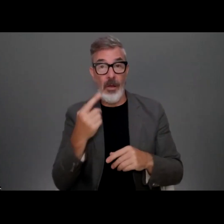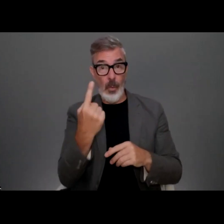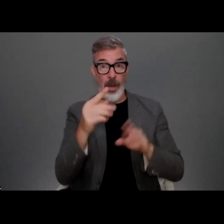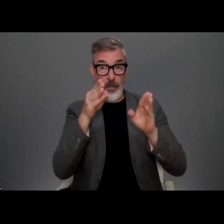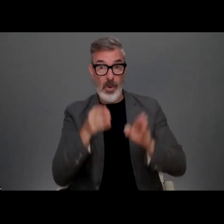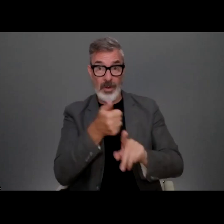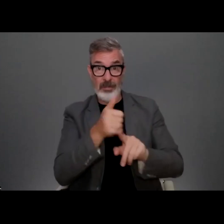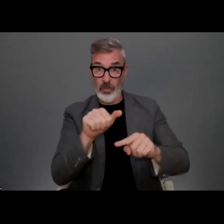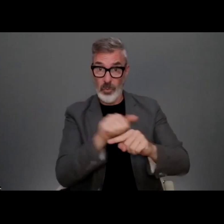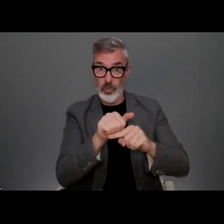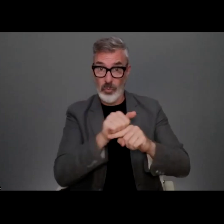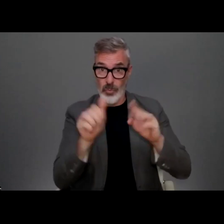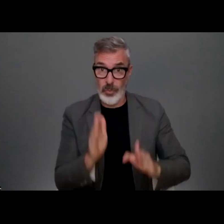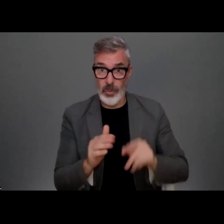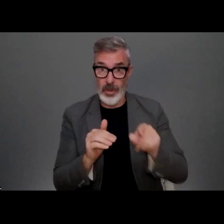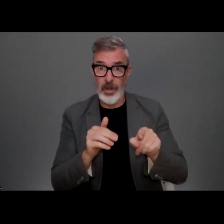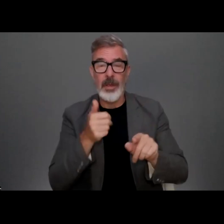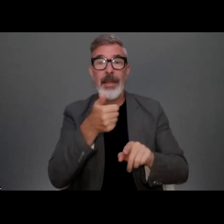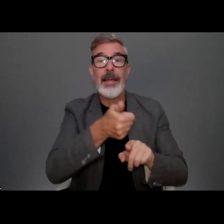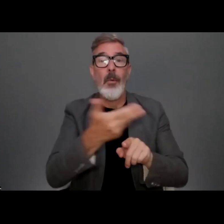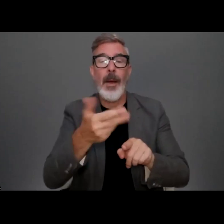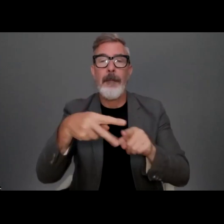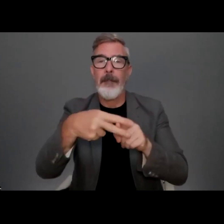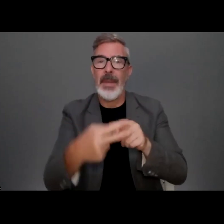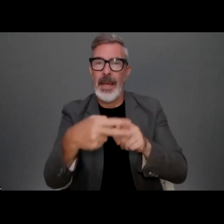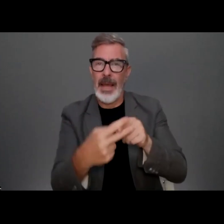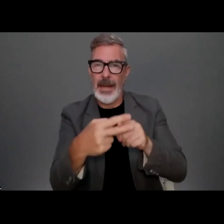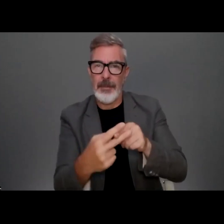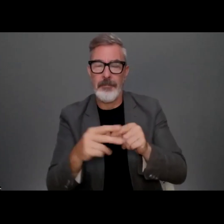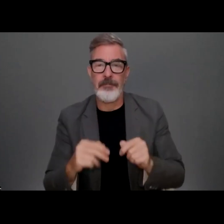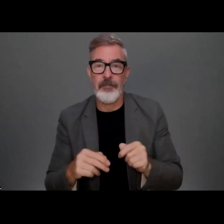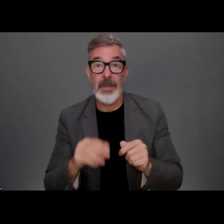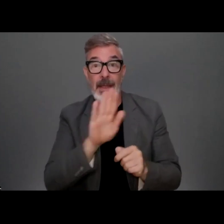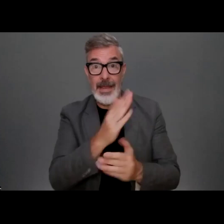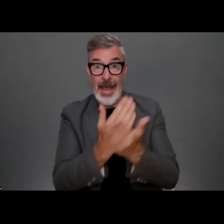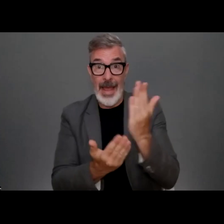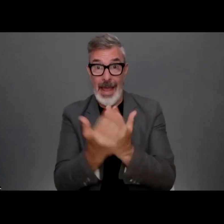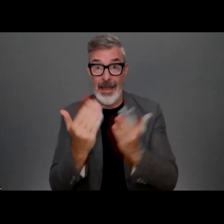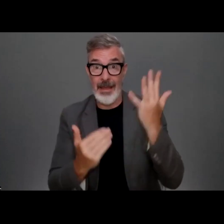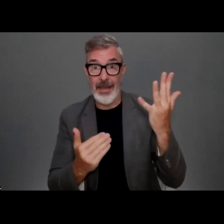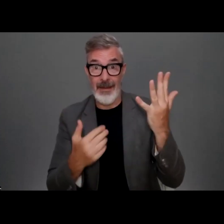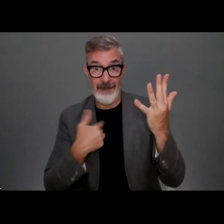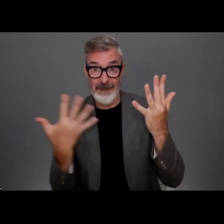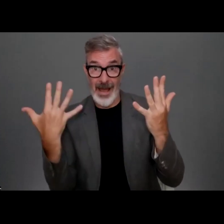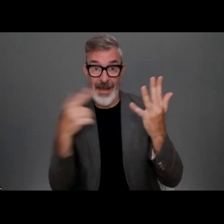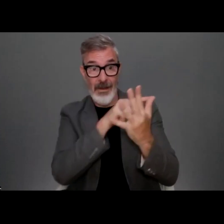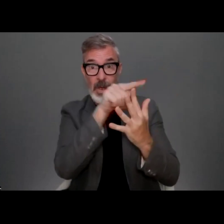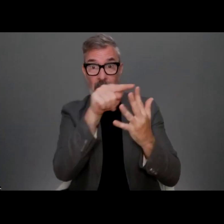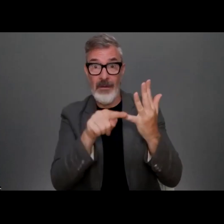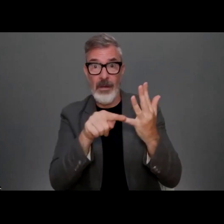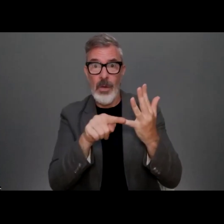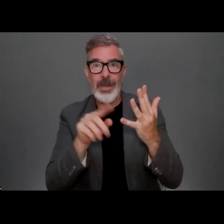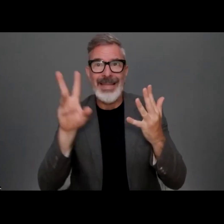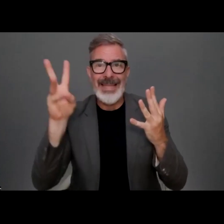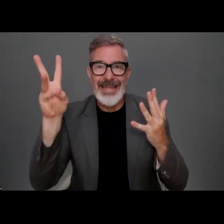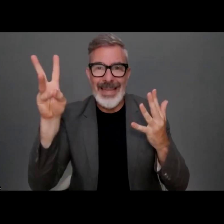is the gentleman is a mechanic apprentice and he has 6 fingers on one hand. He's never had a glove that fit him